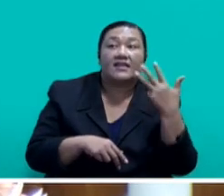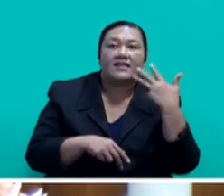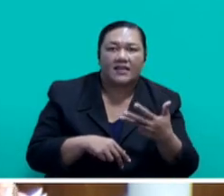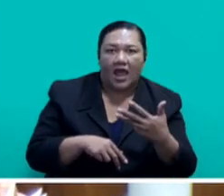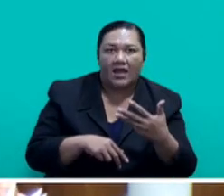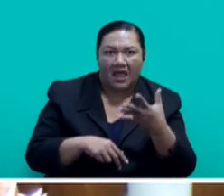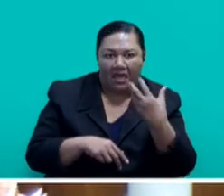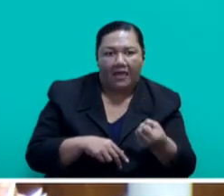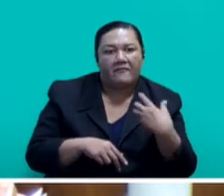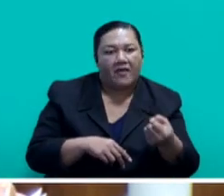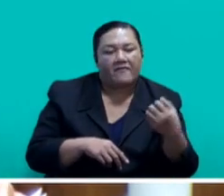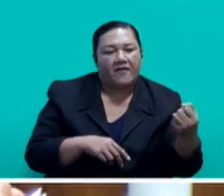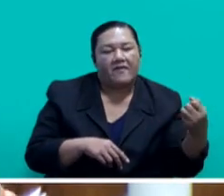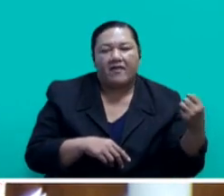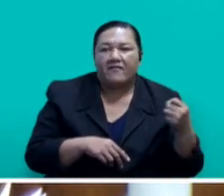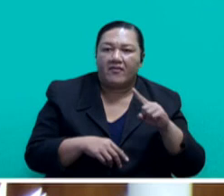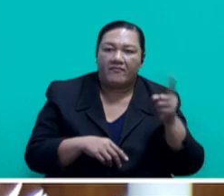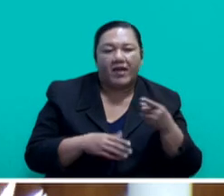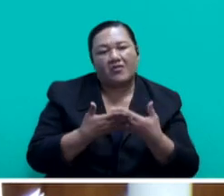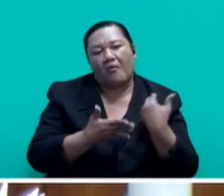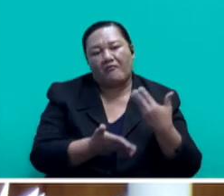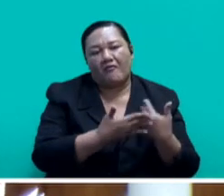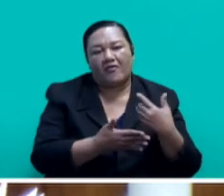And despite numerous